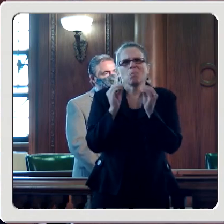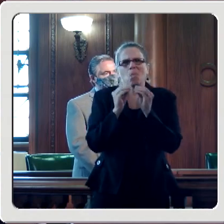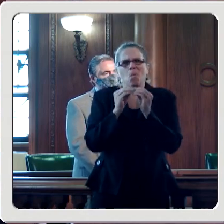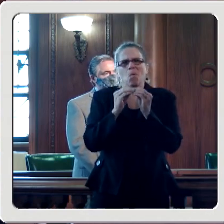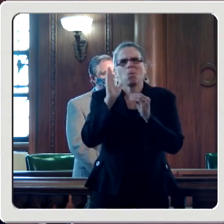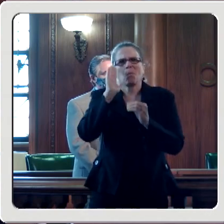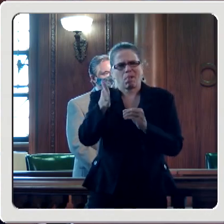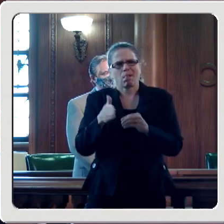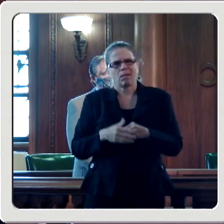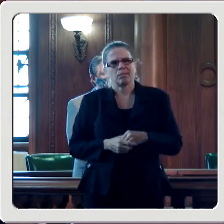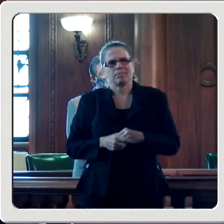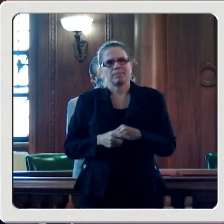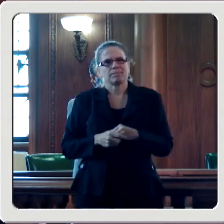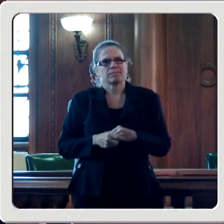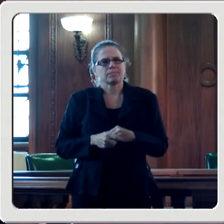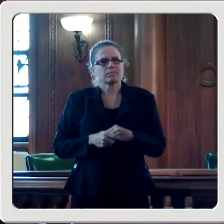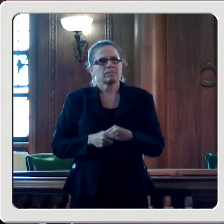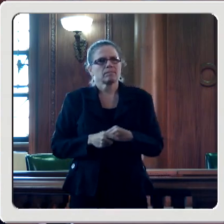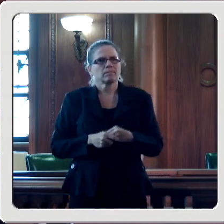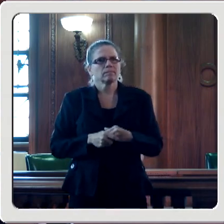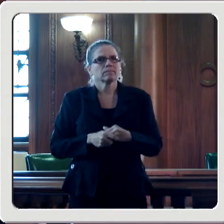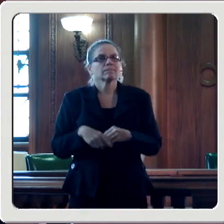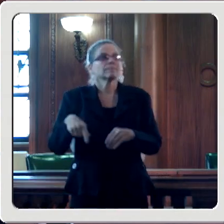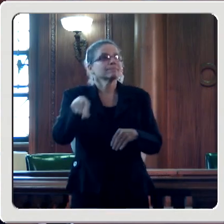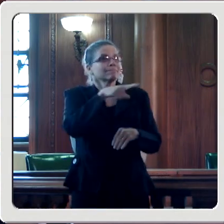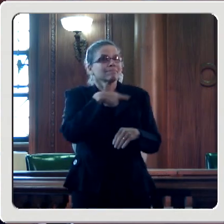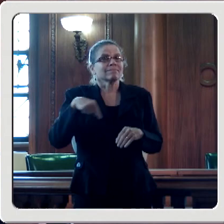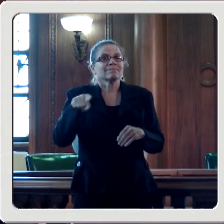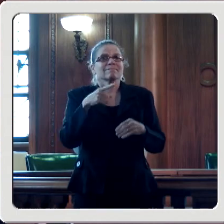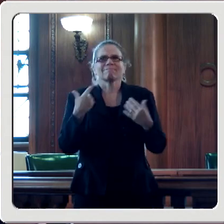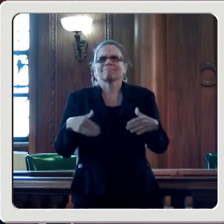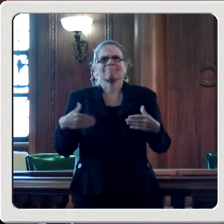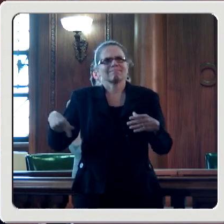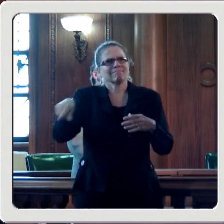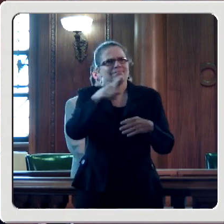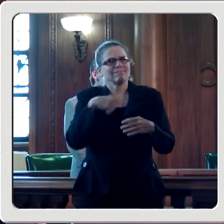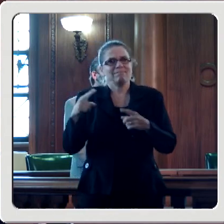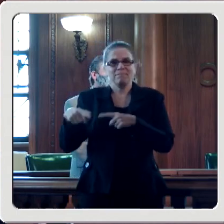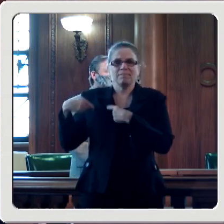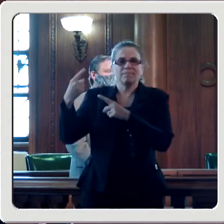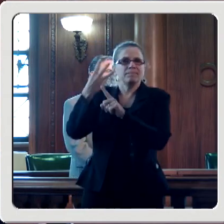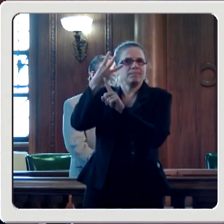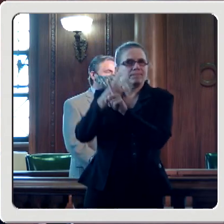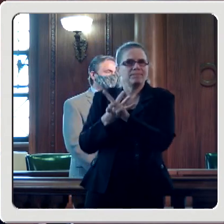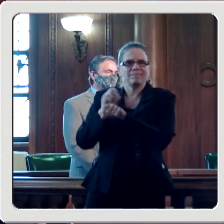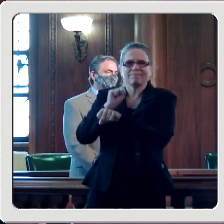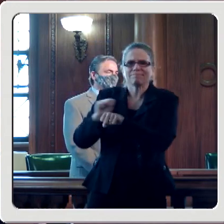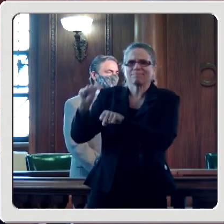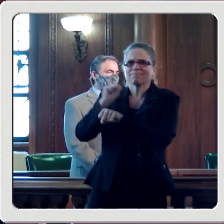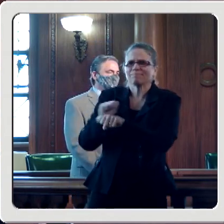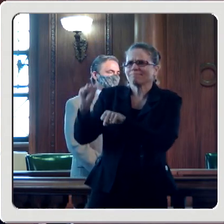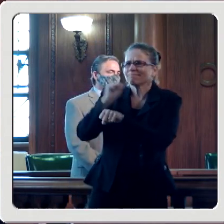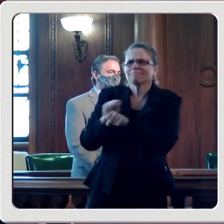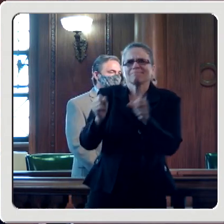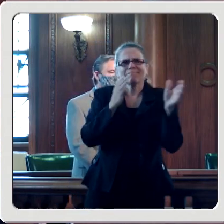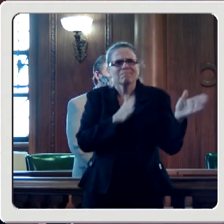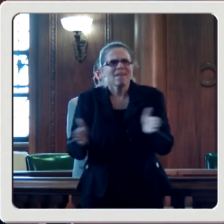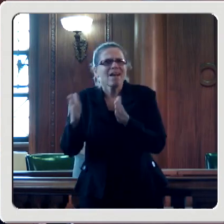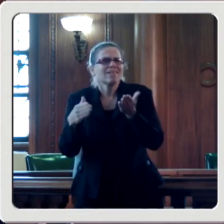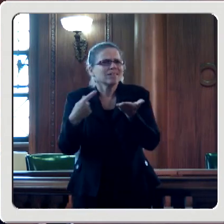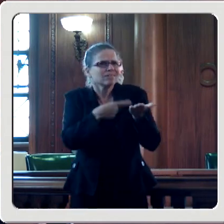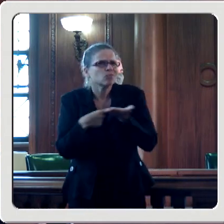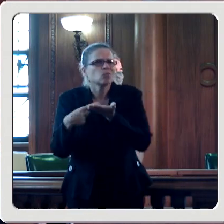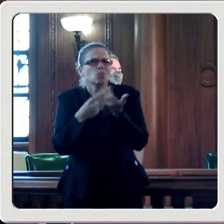for months, putting plans together to make sure that we were having the best outcome